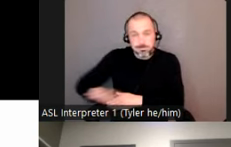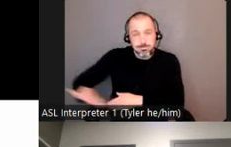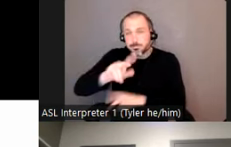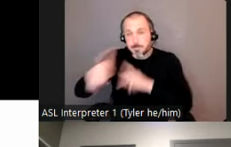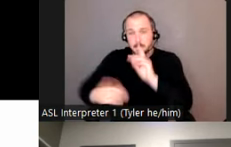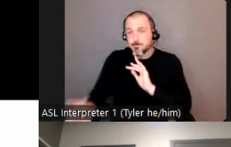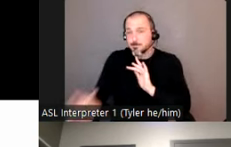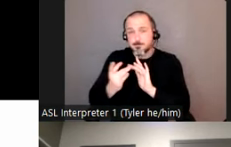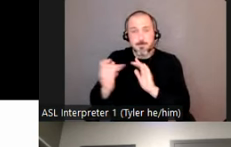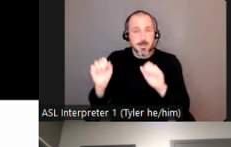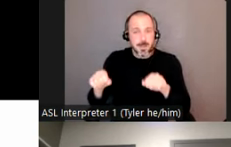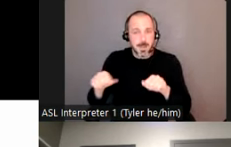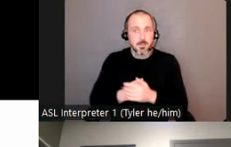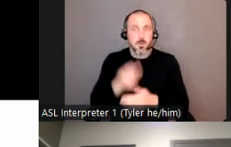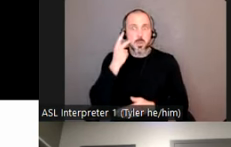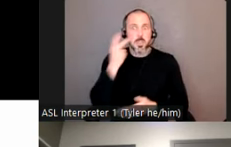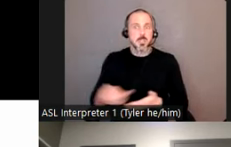staggering losses of $380 million.